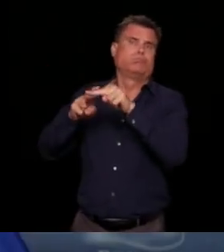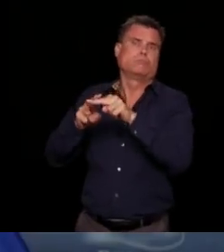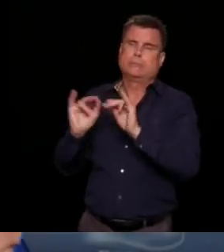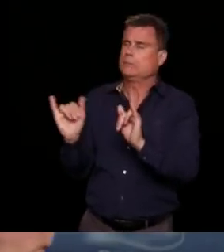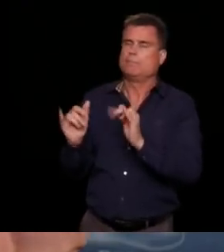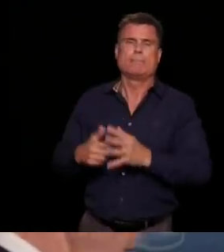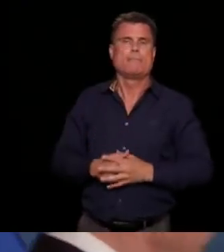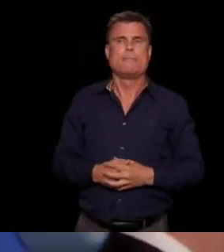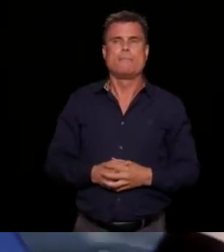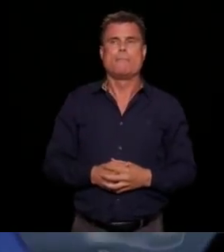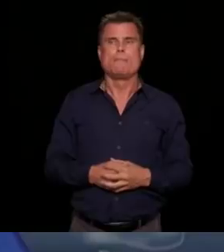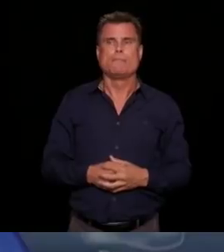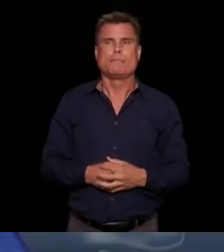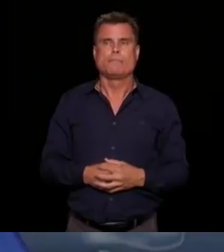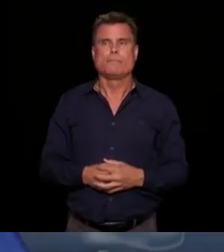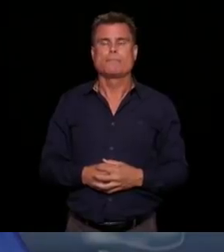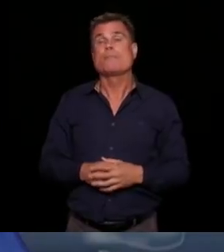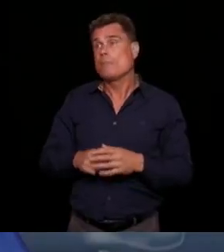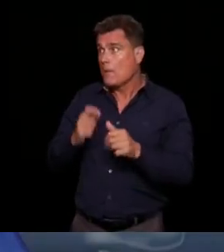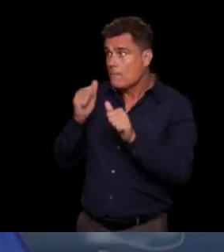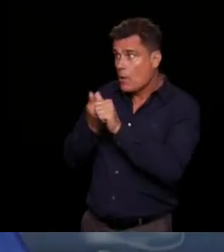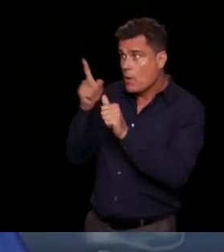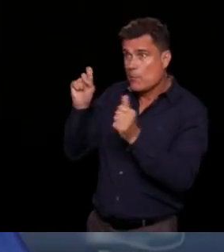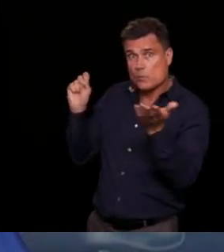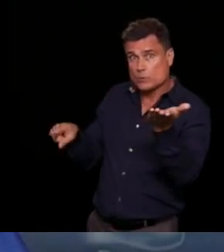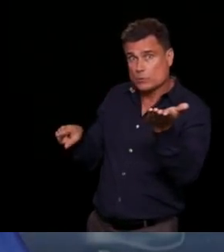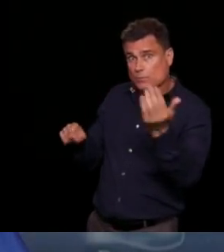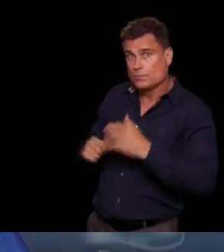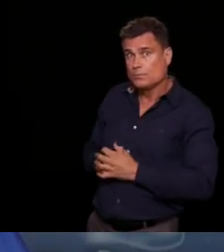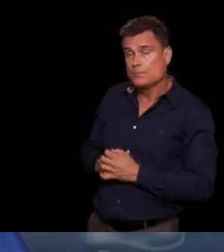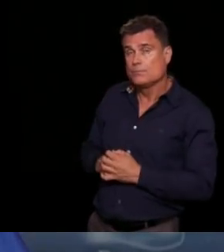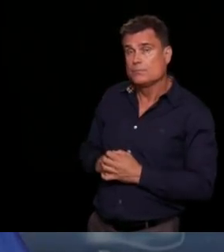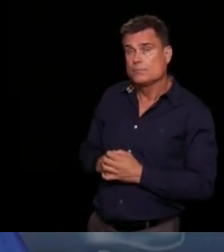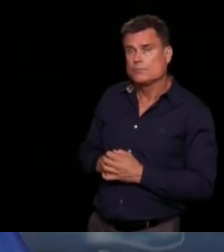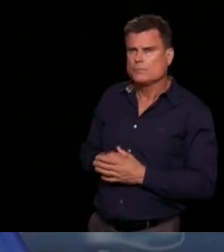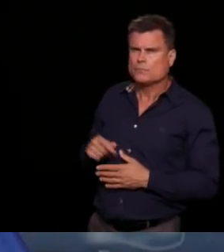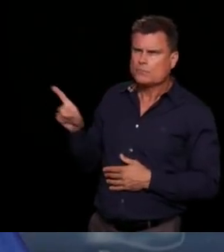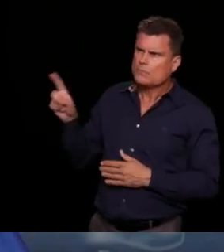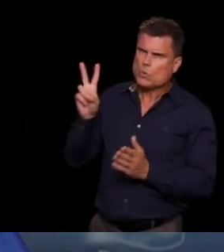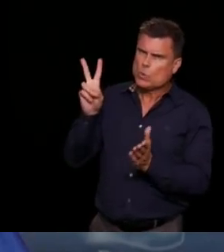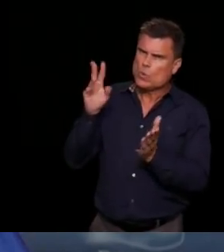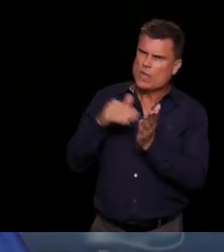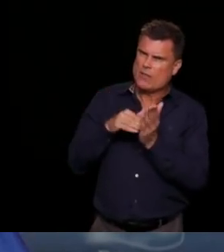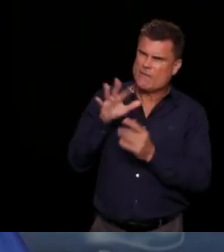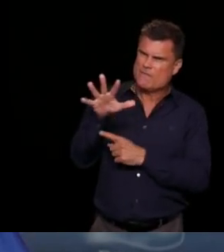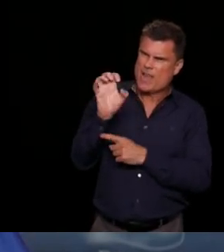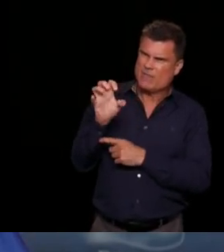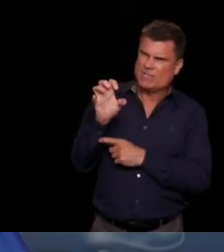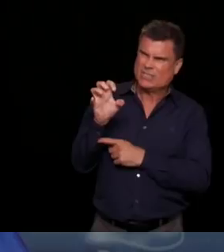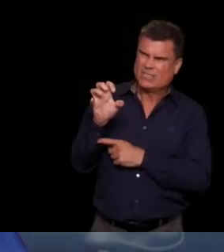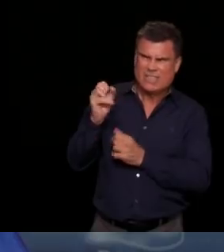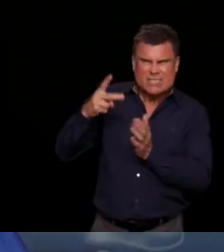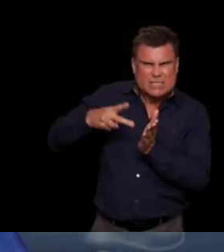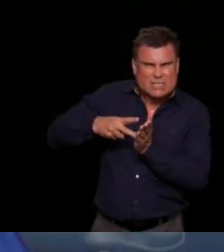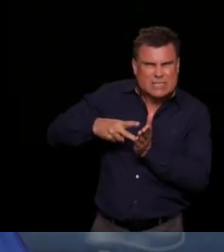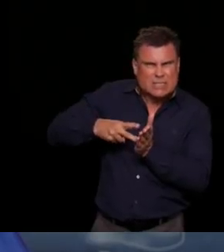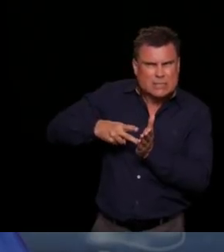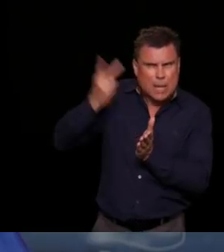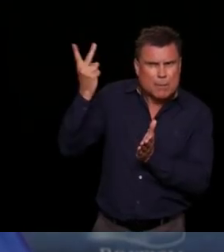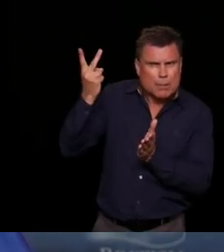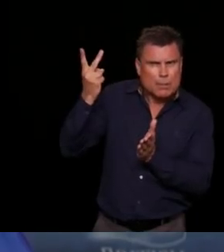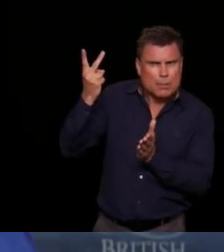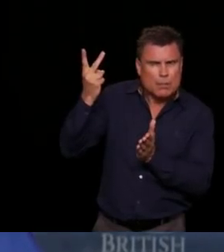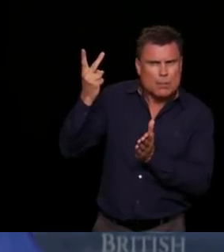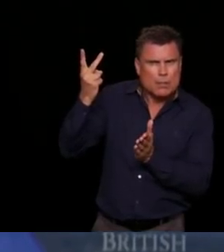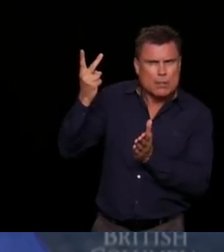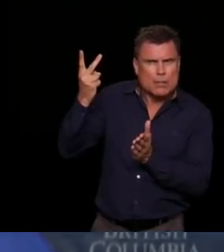Keith. Yes, the number of people in isolation, more than 2,500, is more than doubled in a little more than a week. I